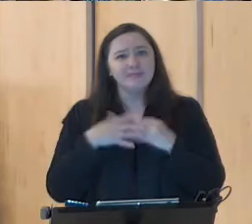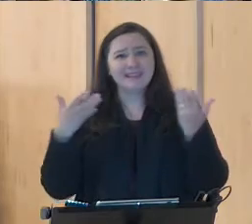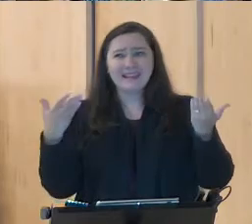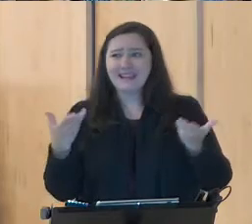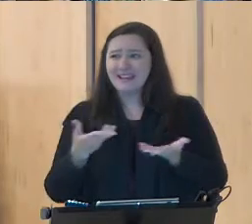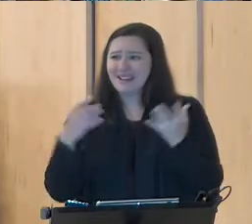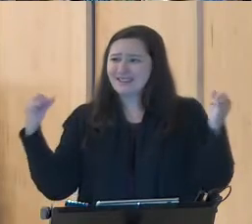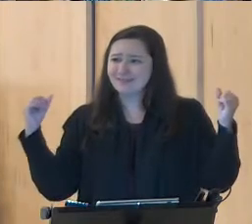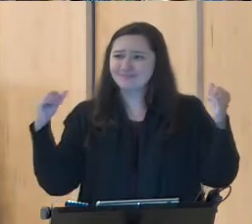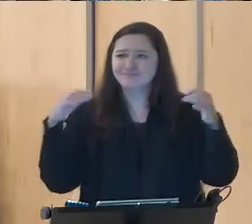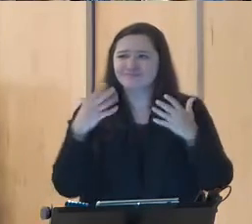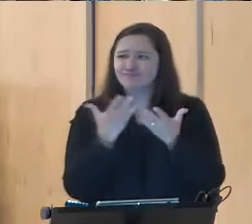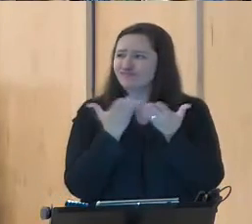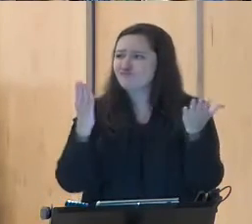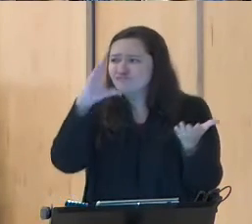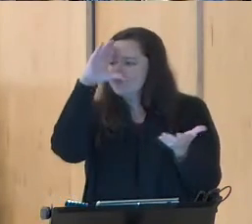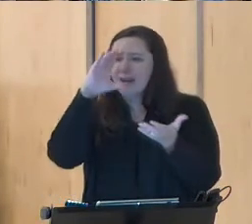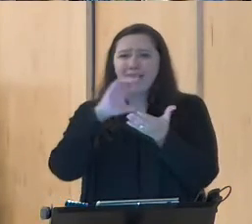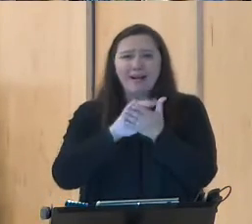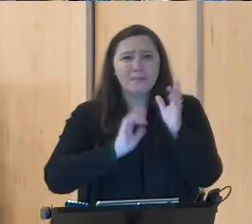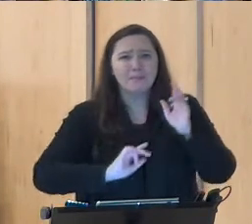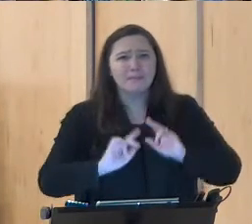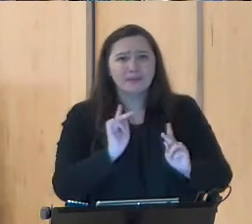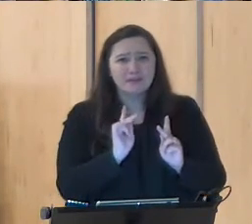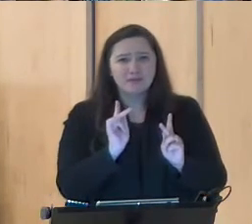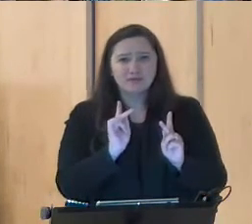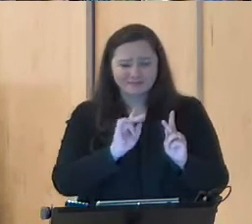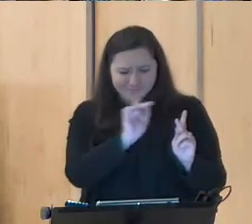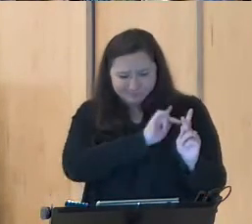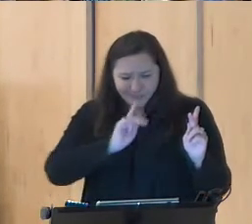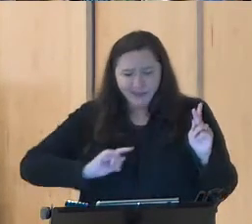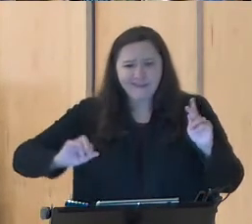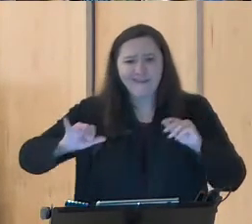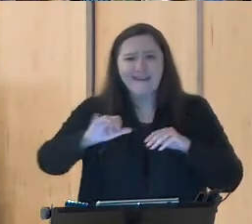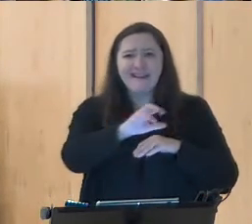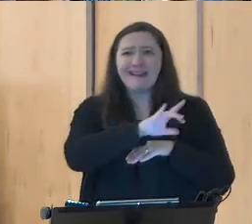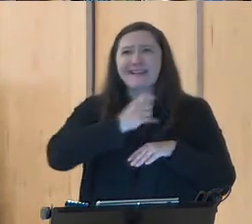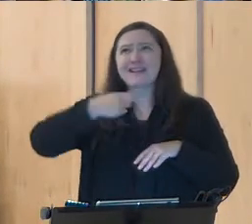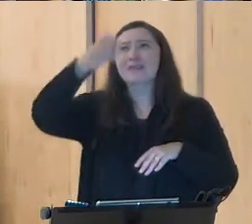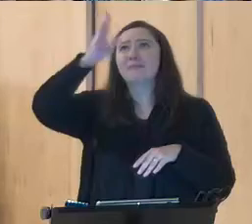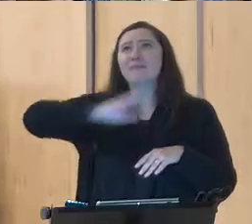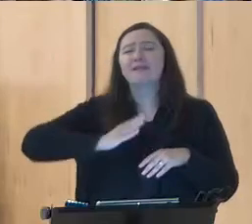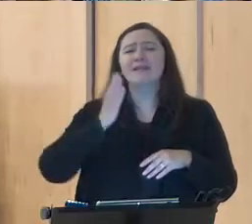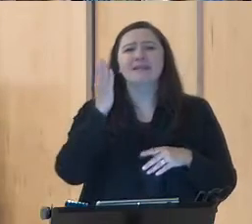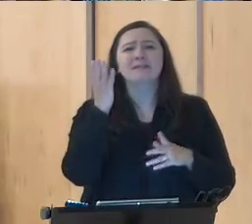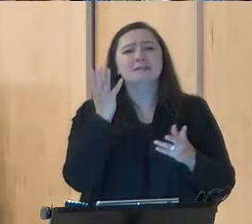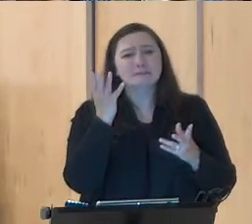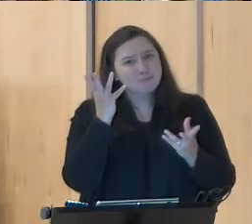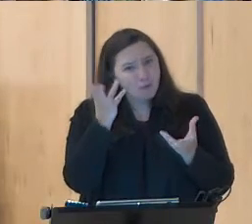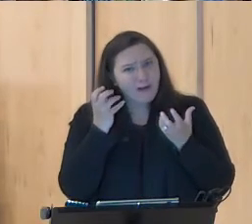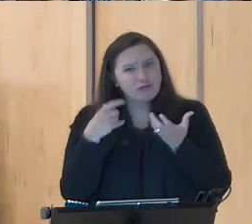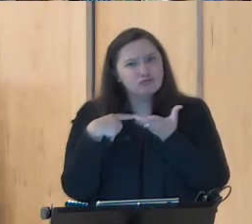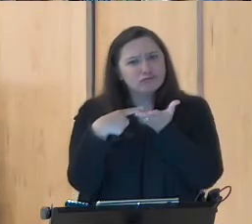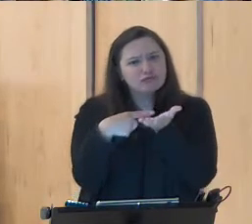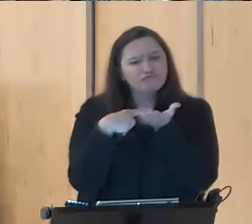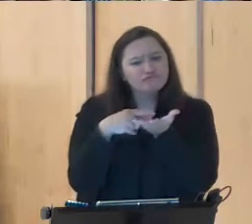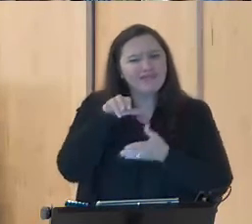fellow believers in the kingdom of our Lord, we want to talk about the gospel ministry this